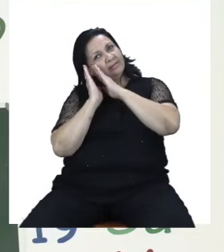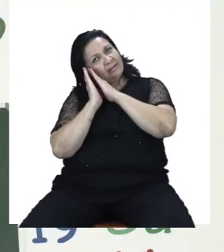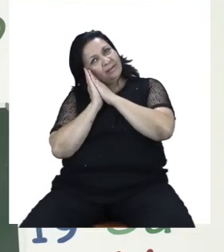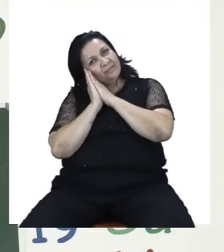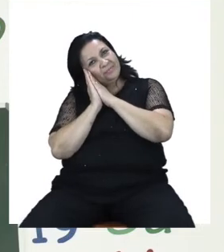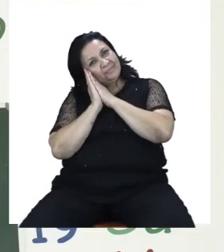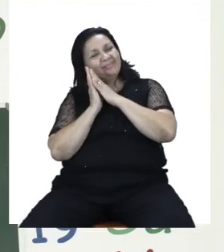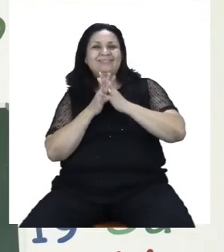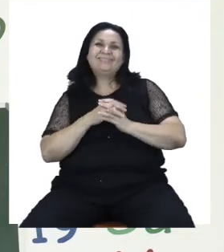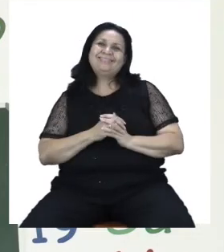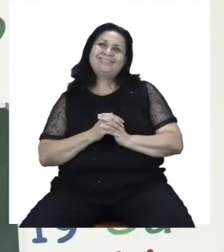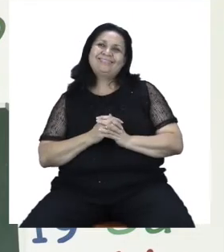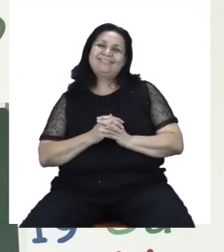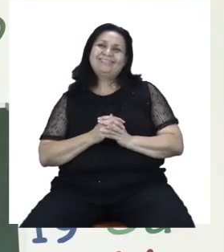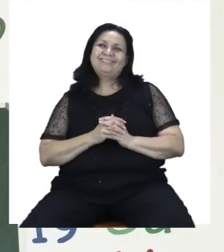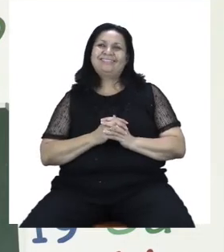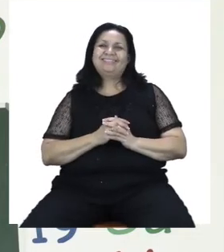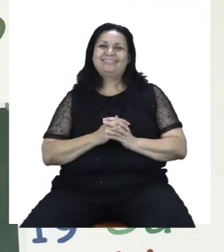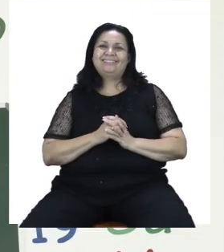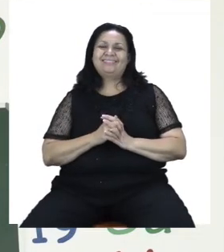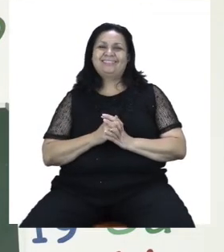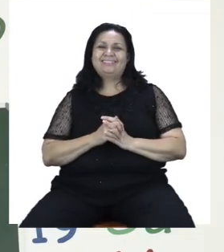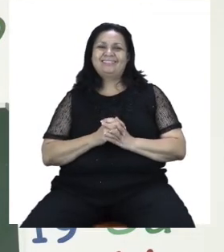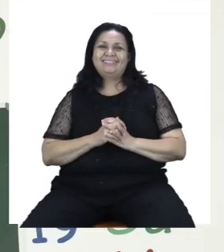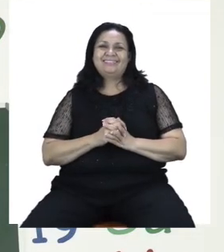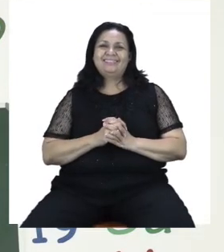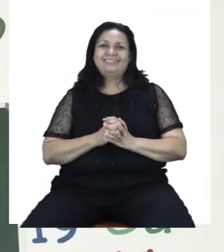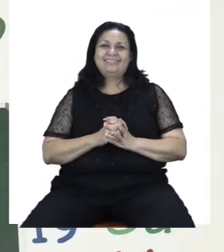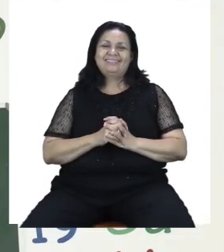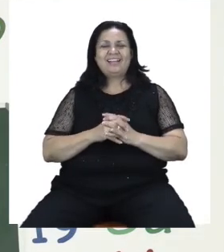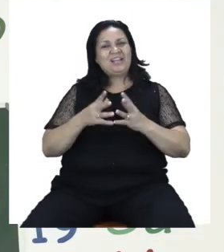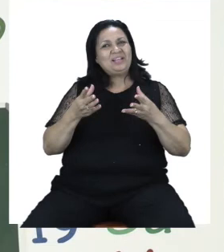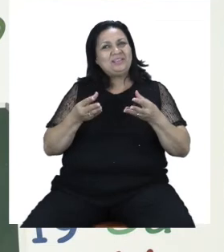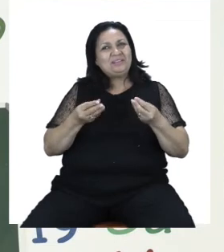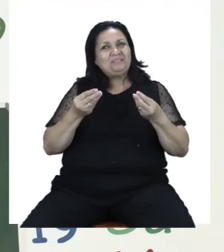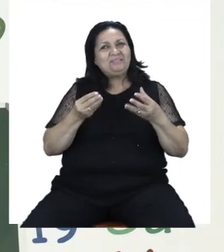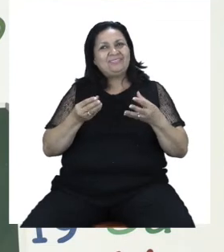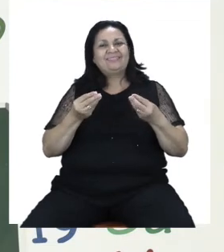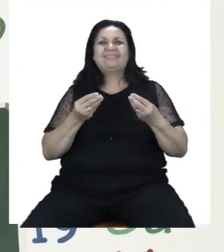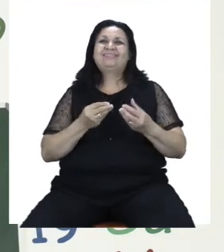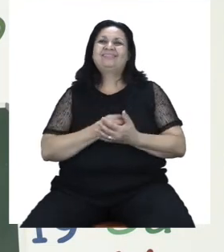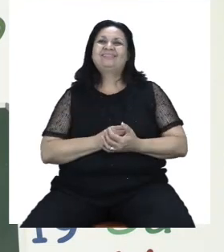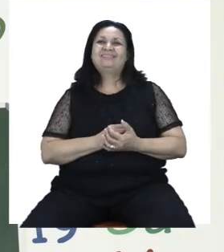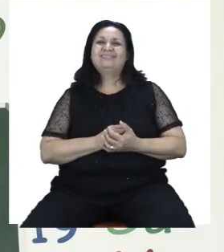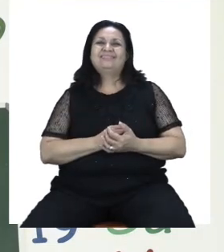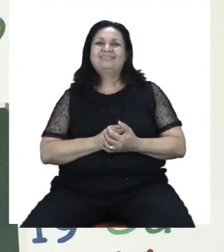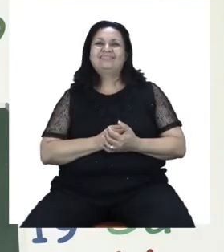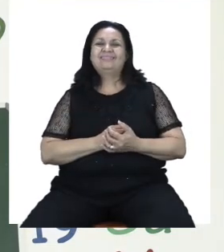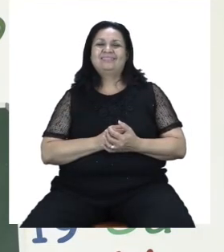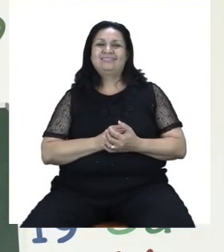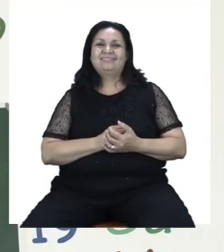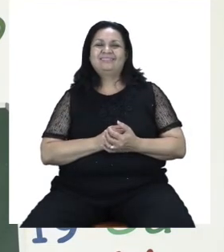pillow. So our pillow is soft. So we are going to put him on